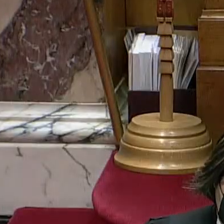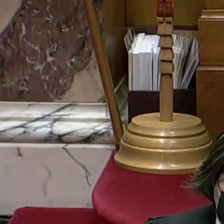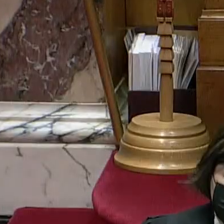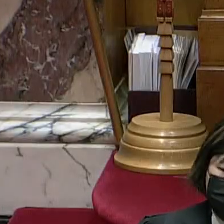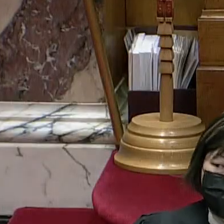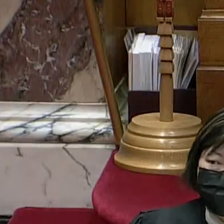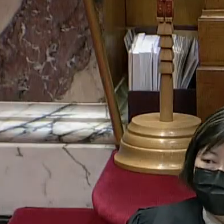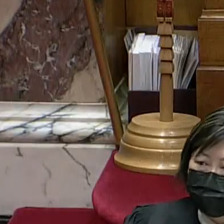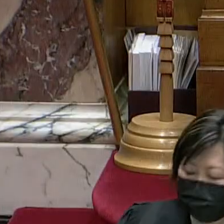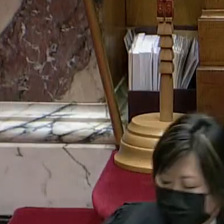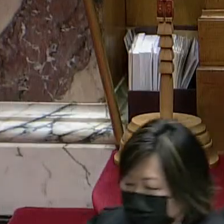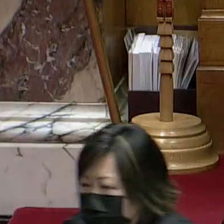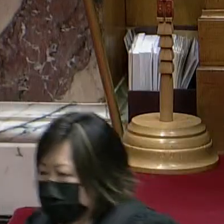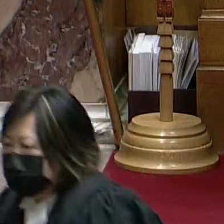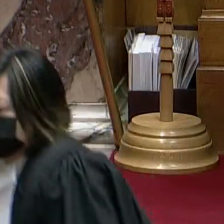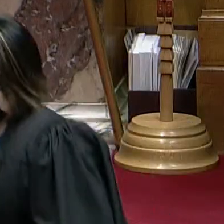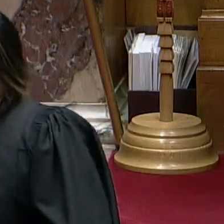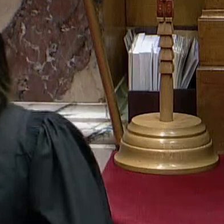Attorney.